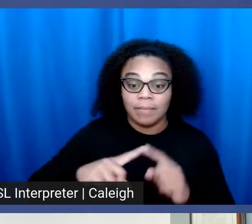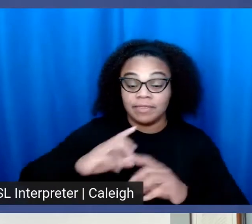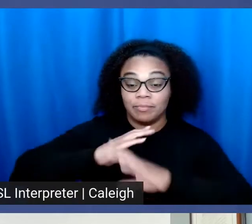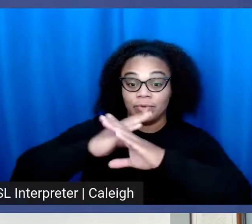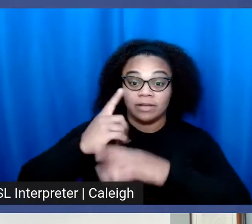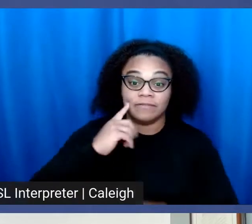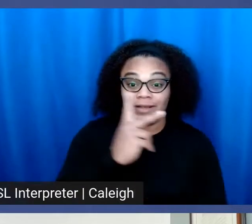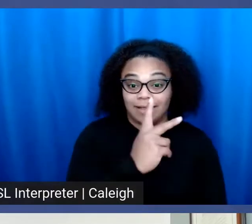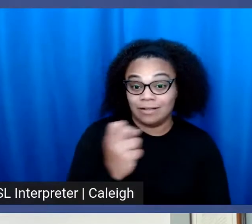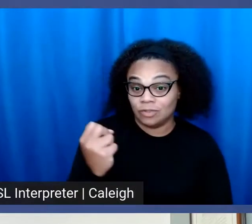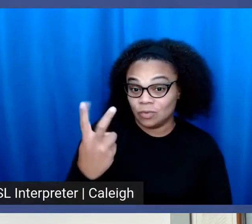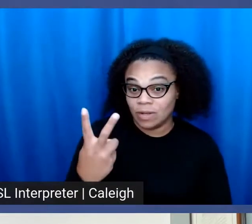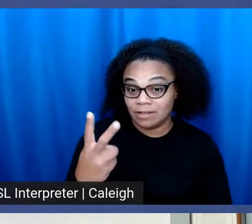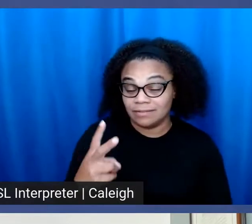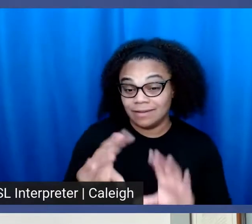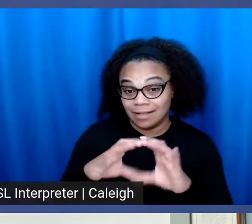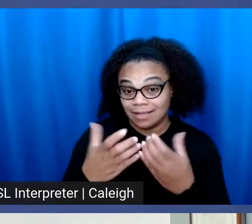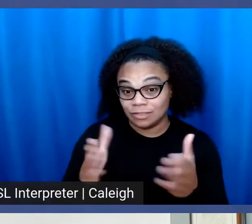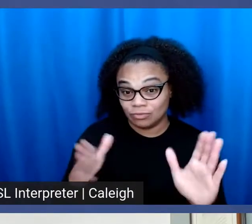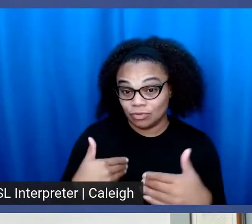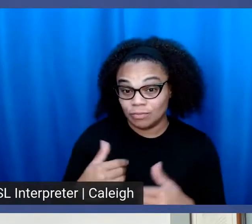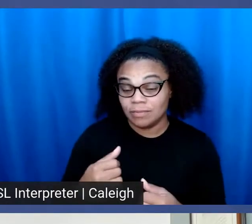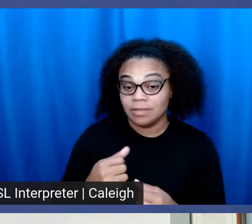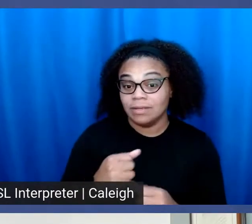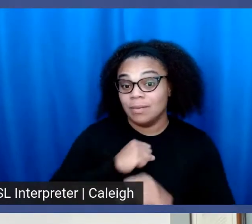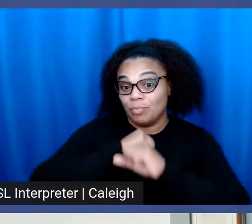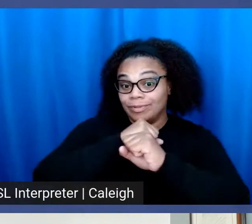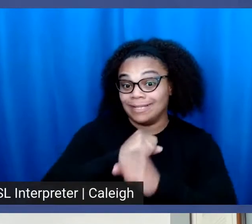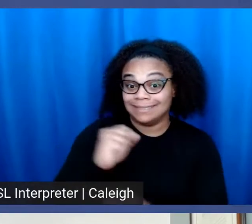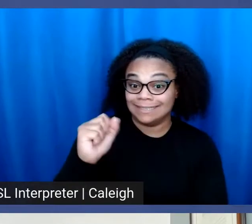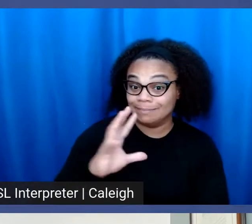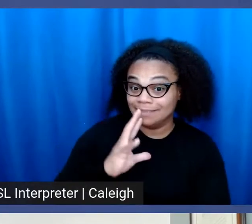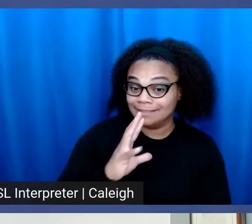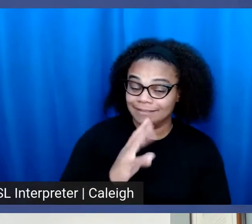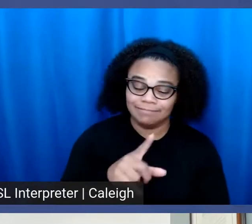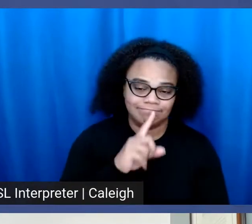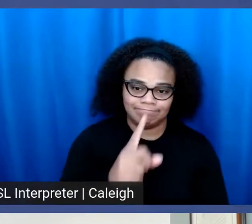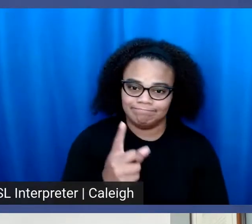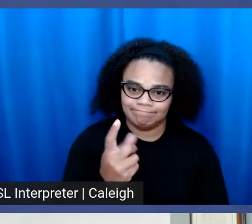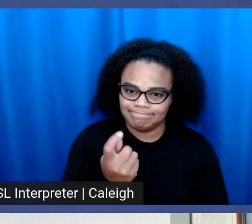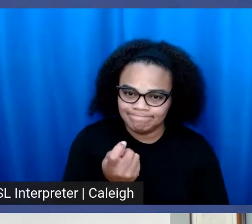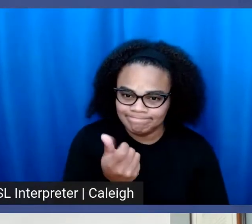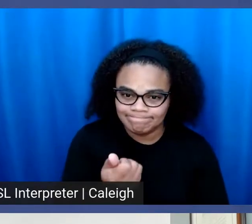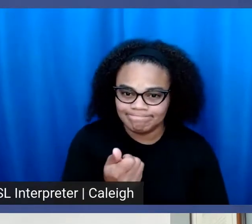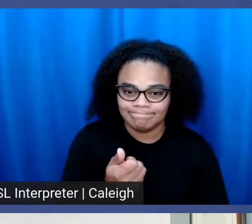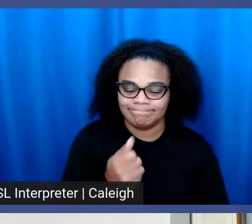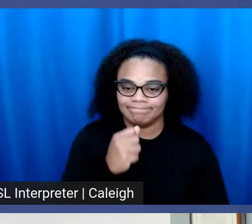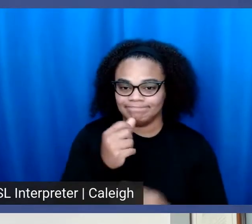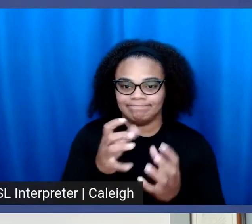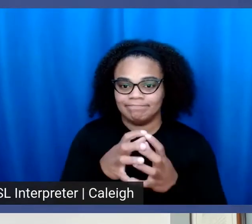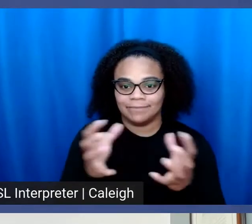speech are fairly minimal in those contexts. Now, you have more of